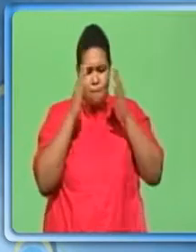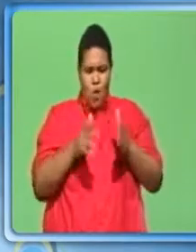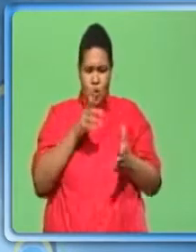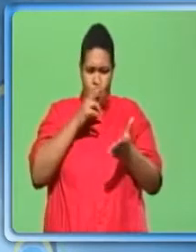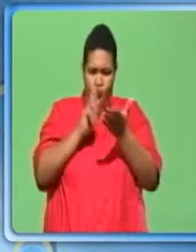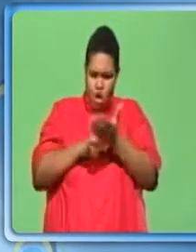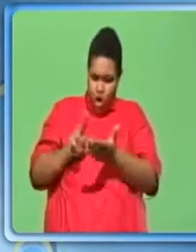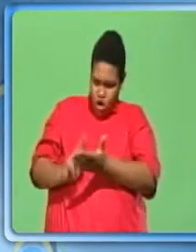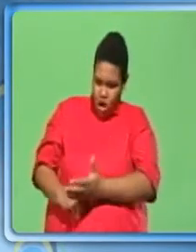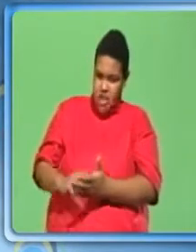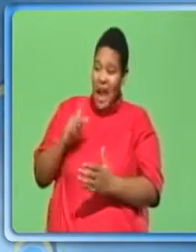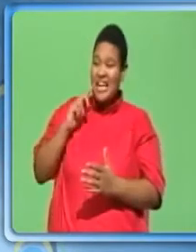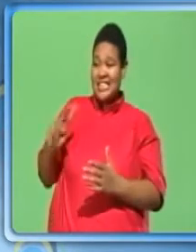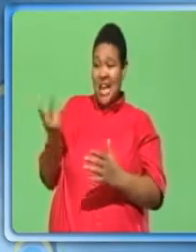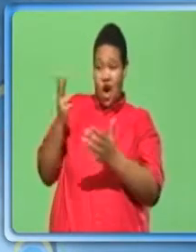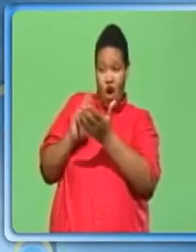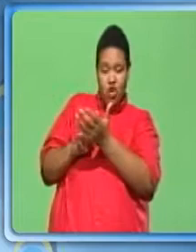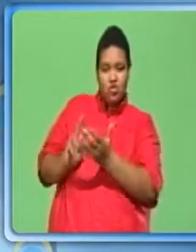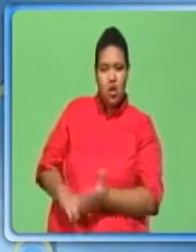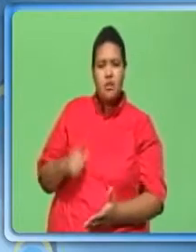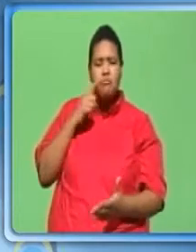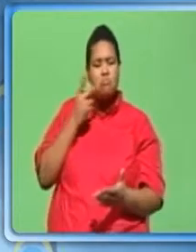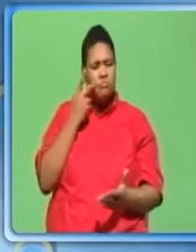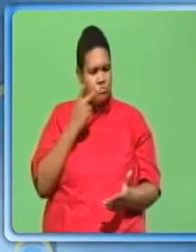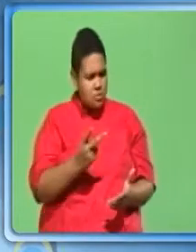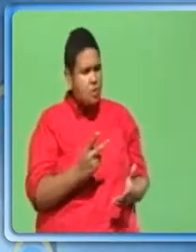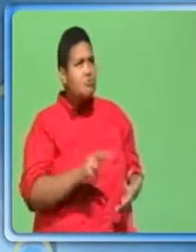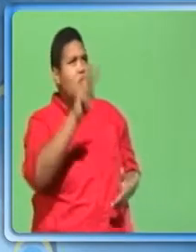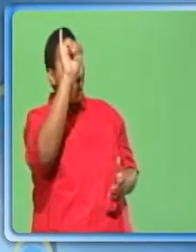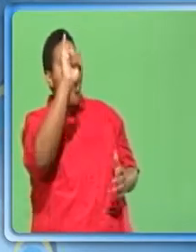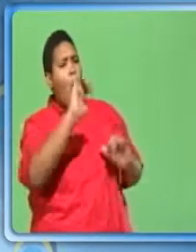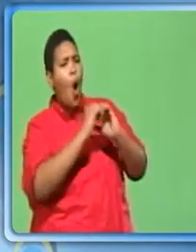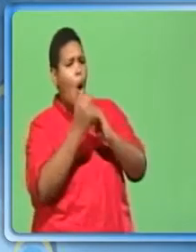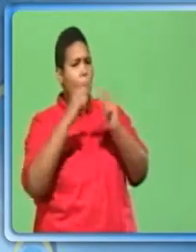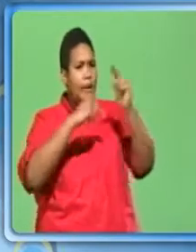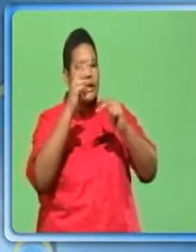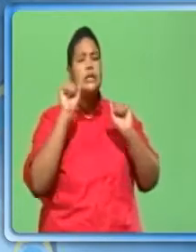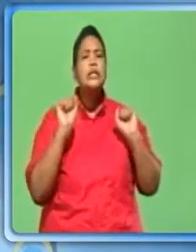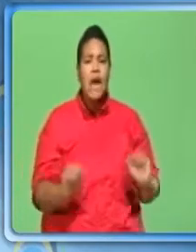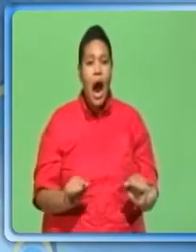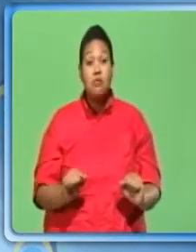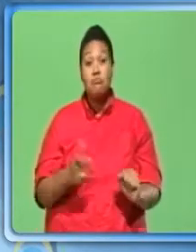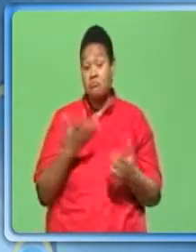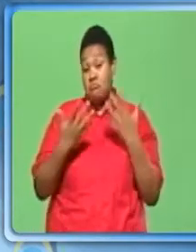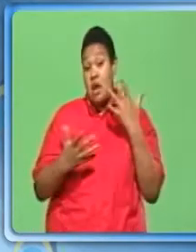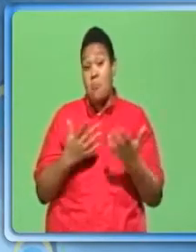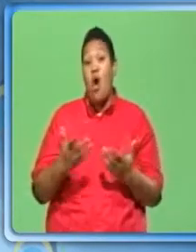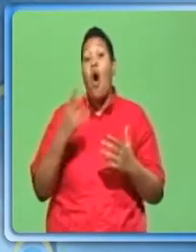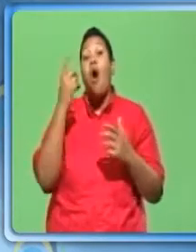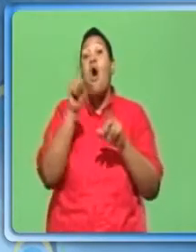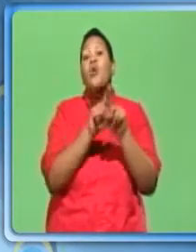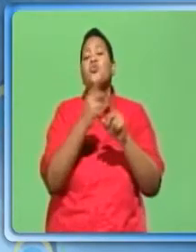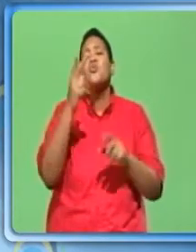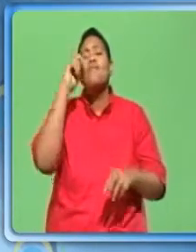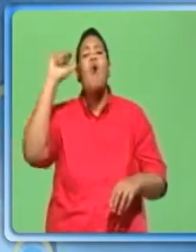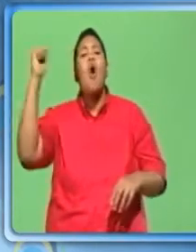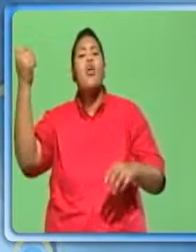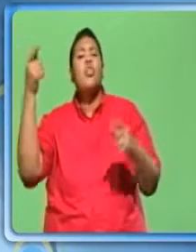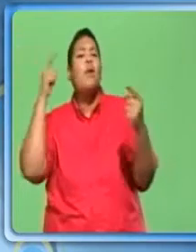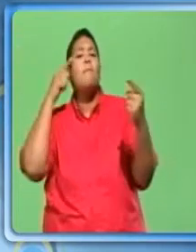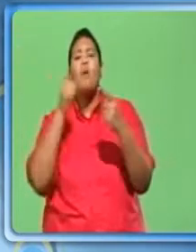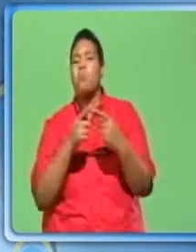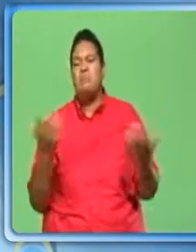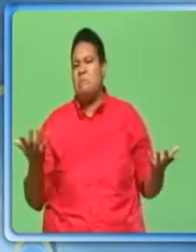and subcontractors on site to construct the building. They may also be used for other purposes such